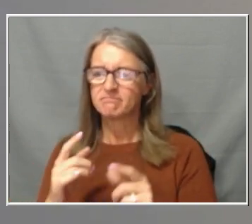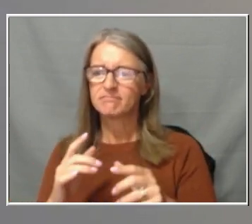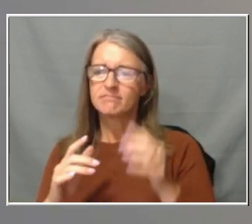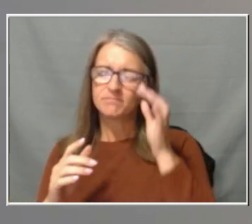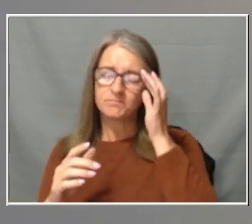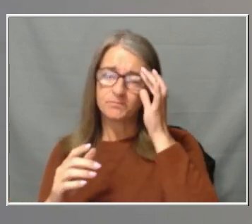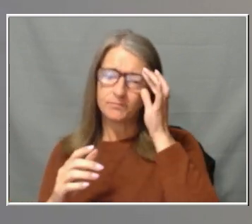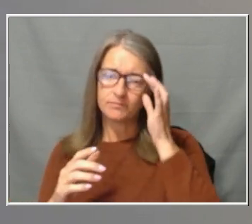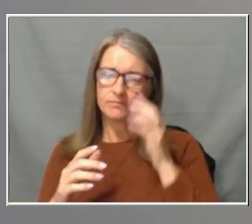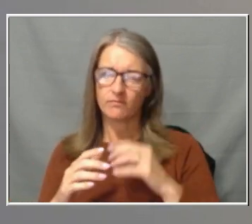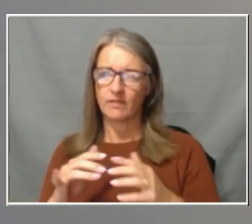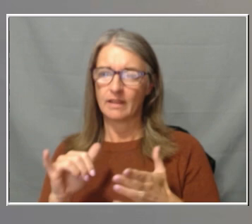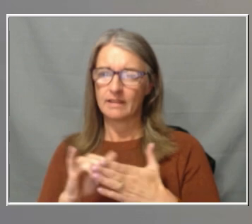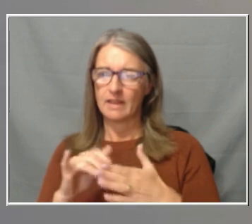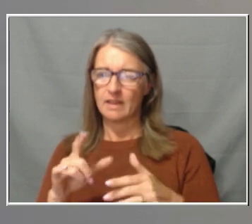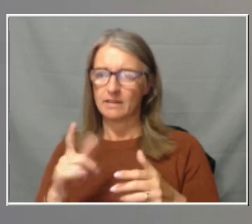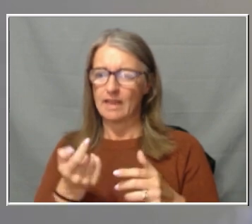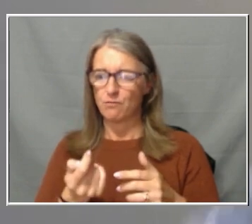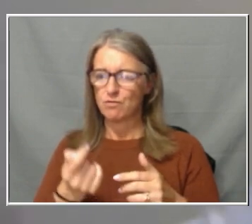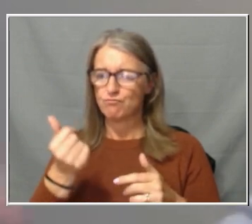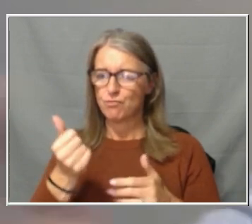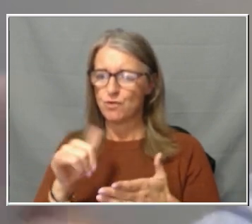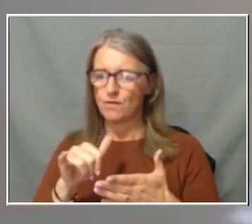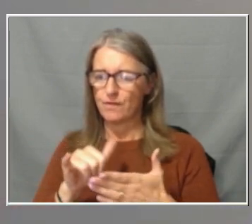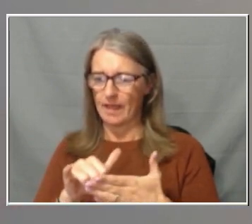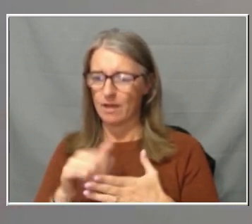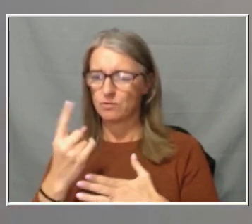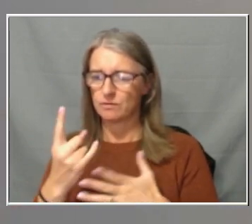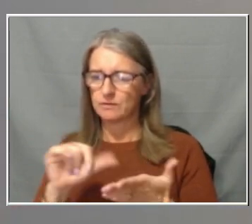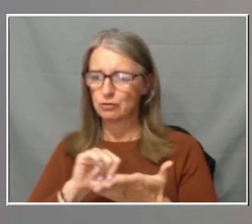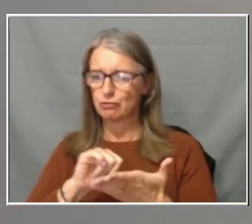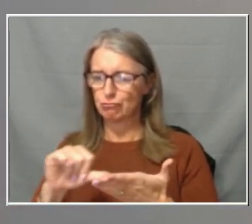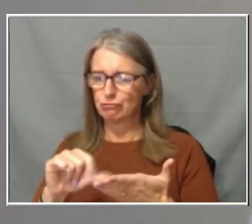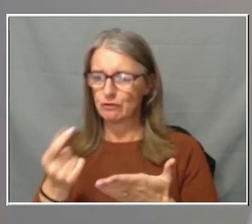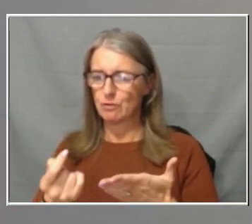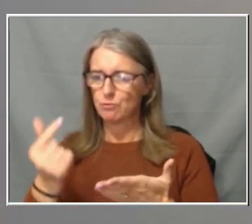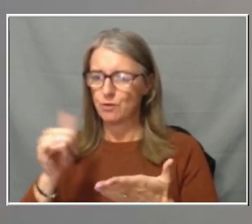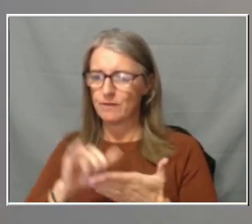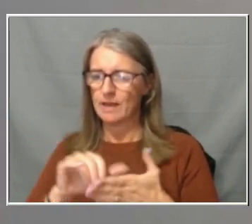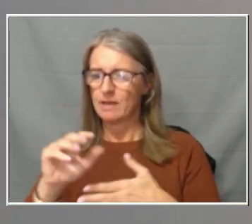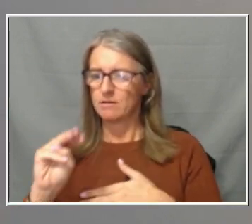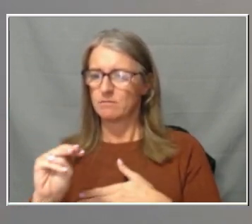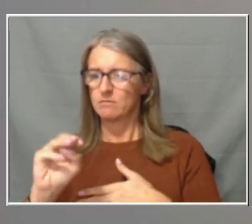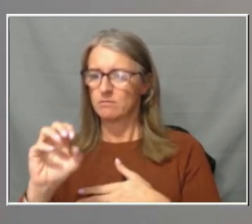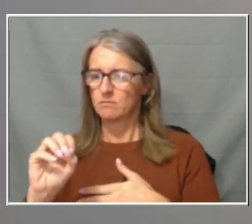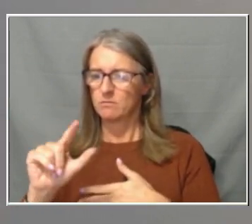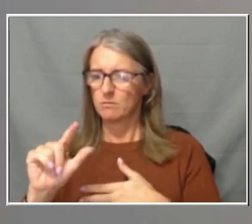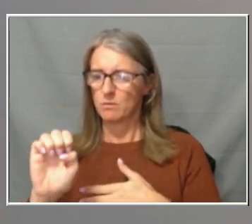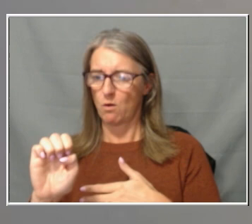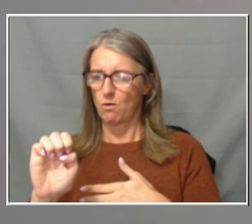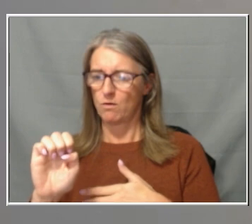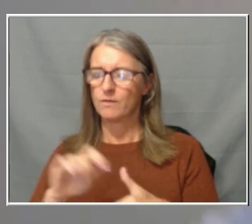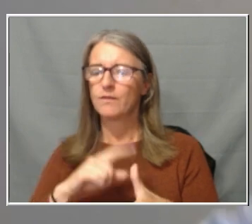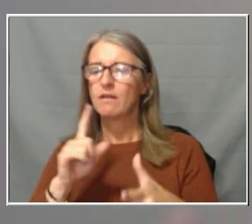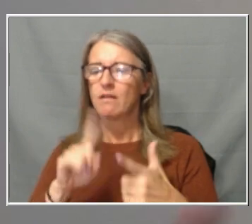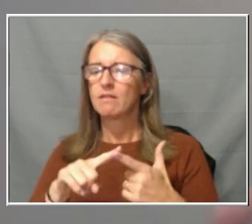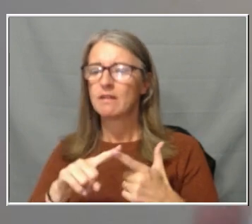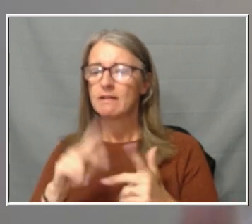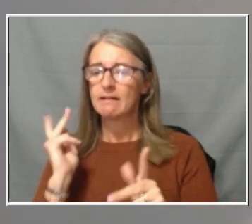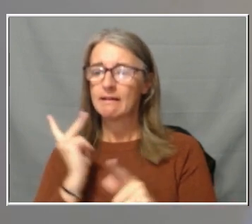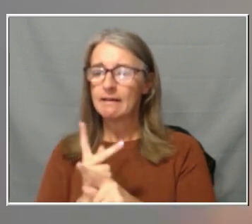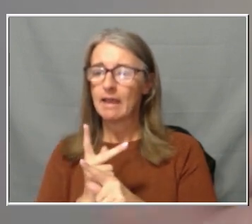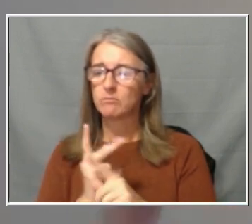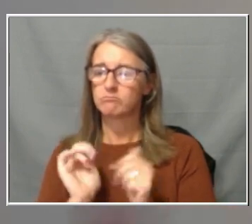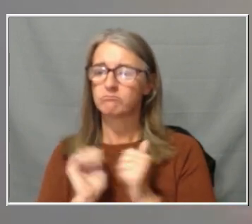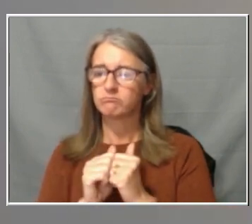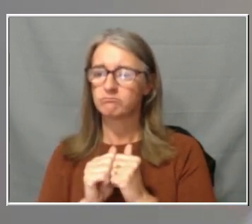And so that was taken off. They surgically removed that, and everything was good. And then I kept